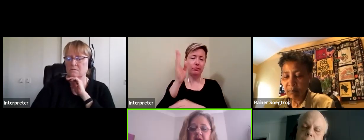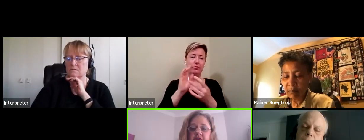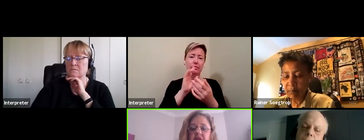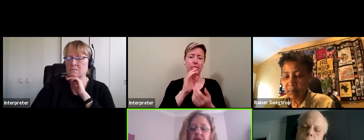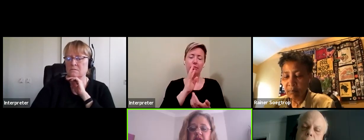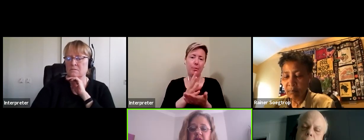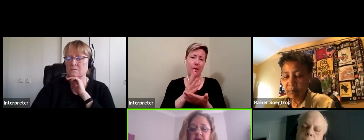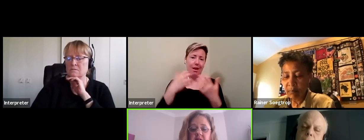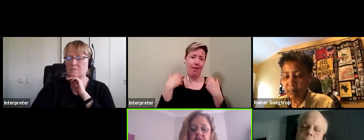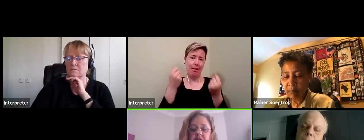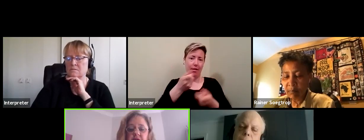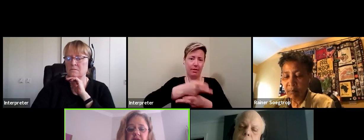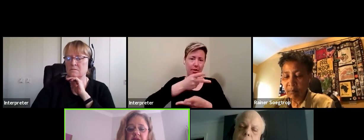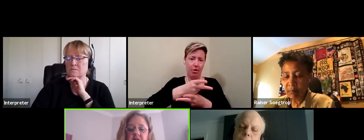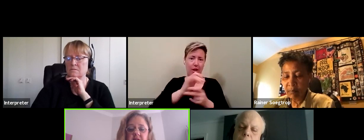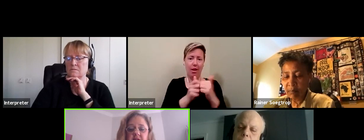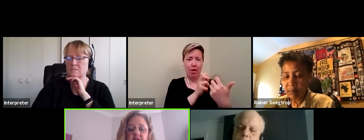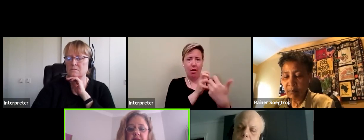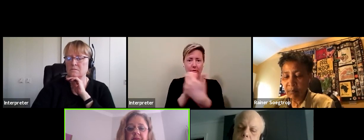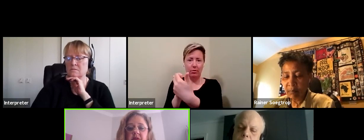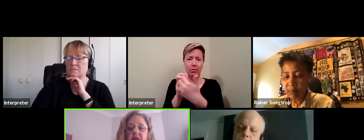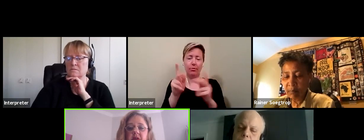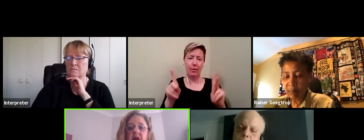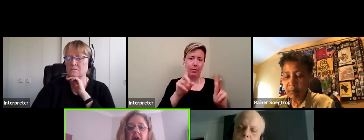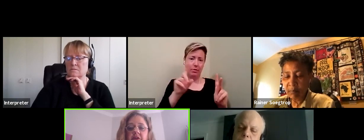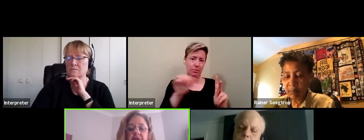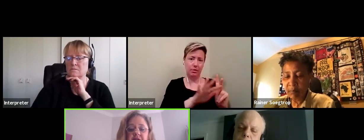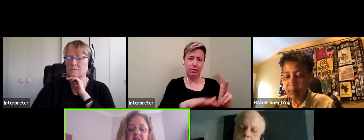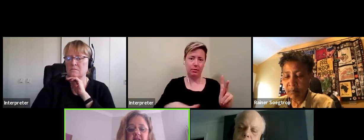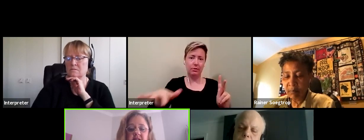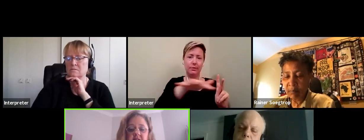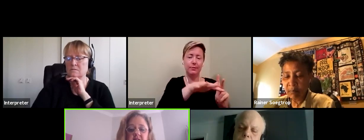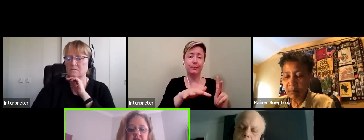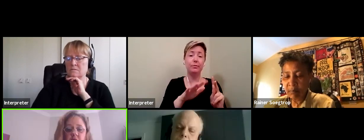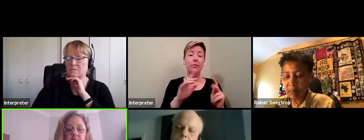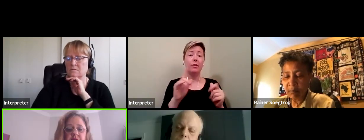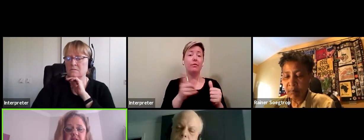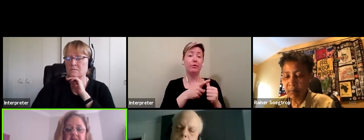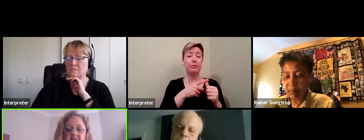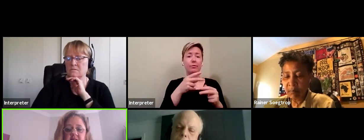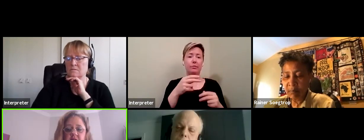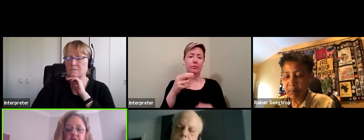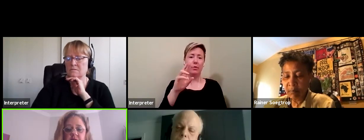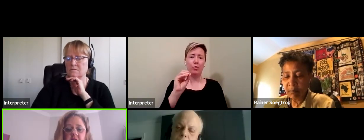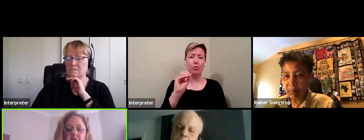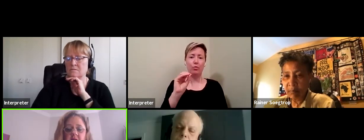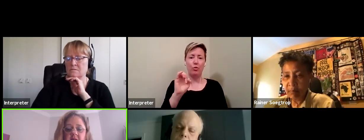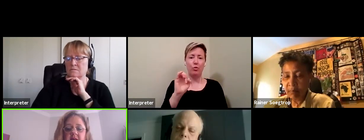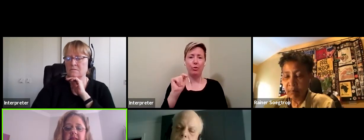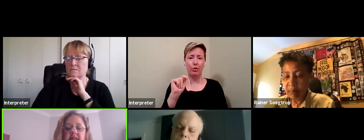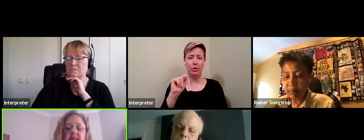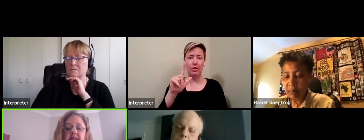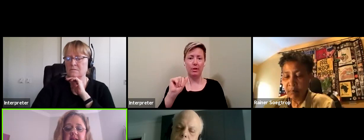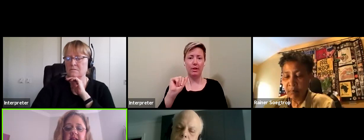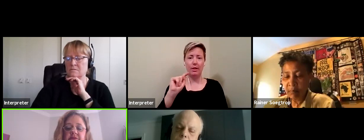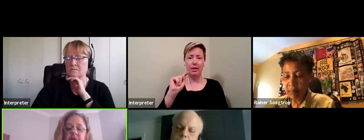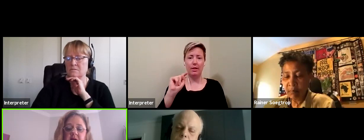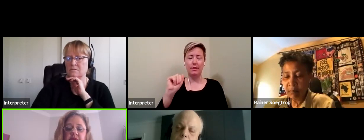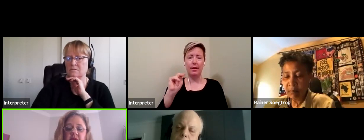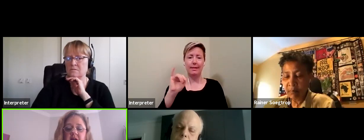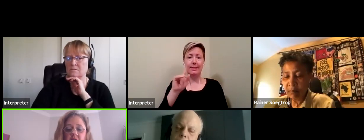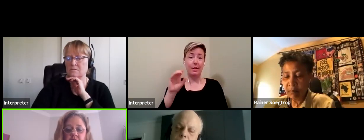for patients with disabilities during this crisis. Our first guest is Robert Latanzio. He is the